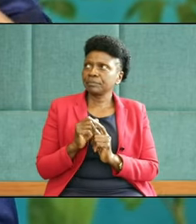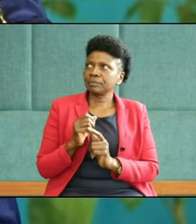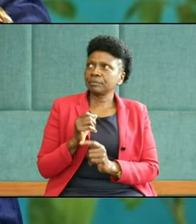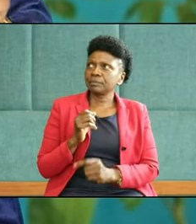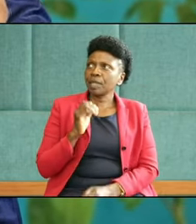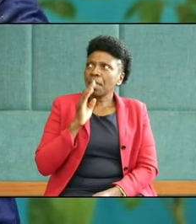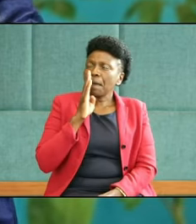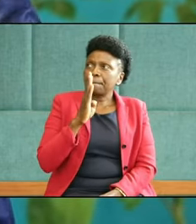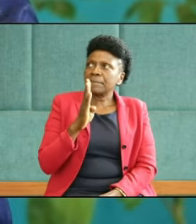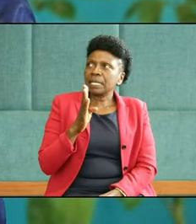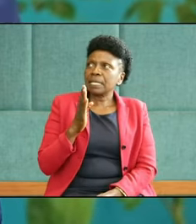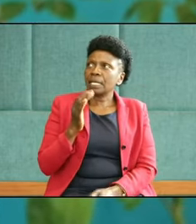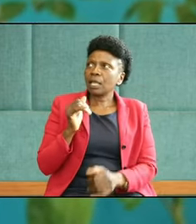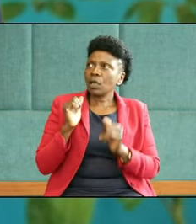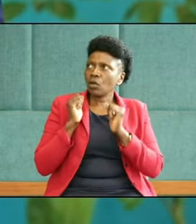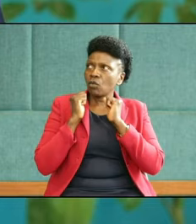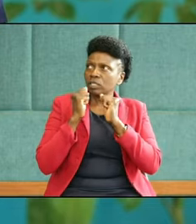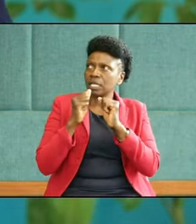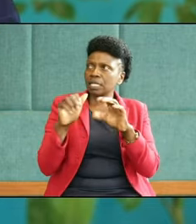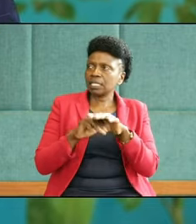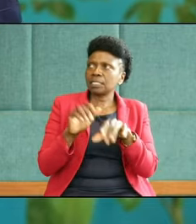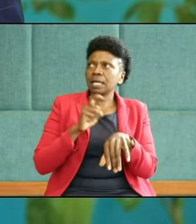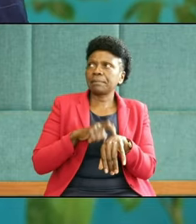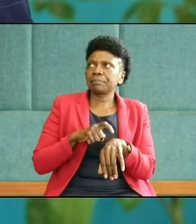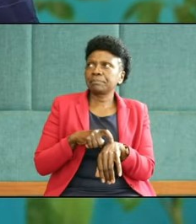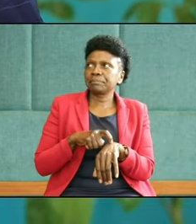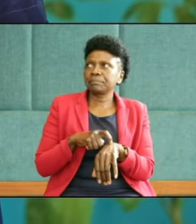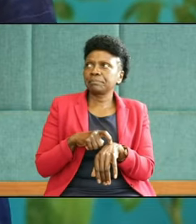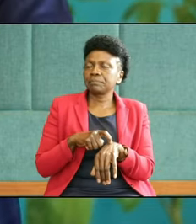Be instant in season.